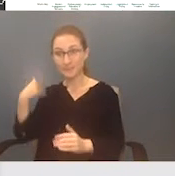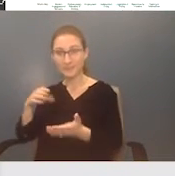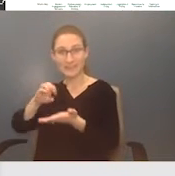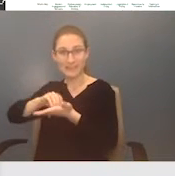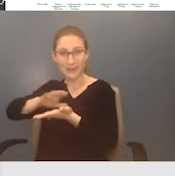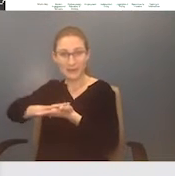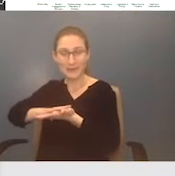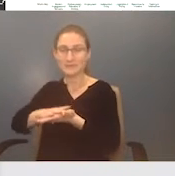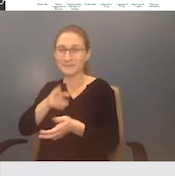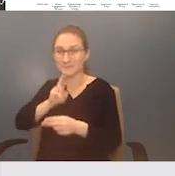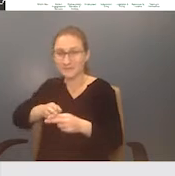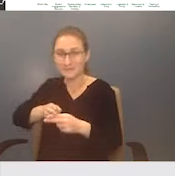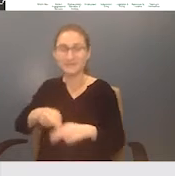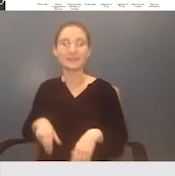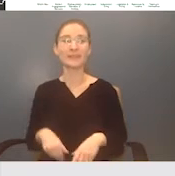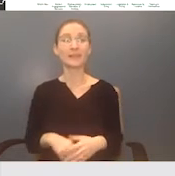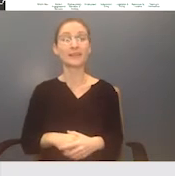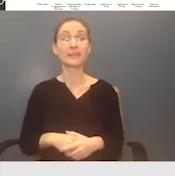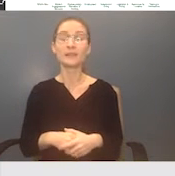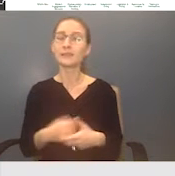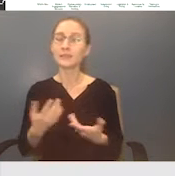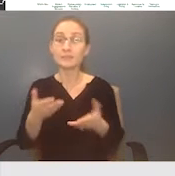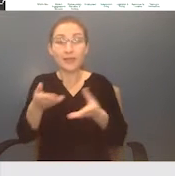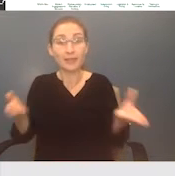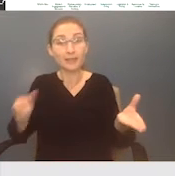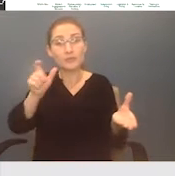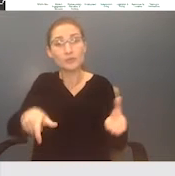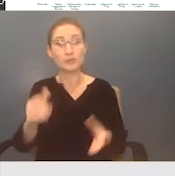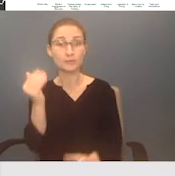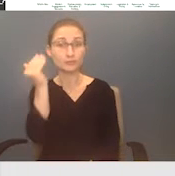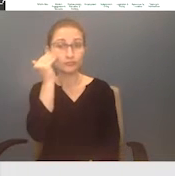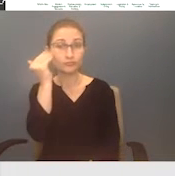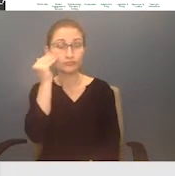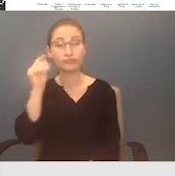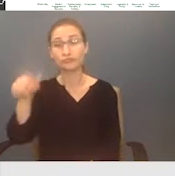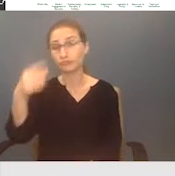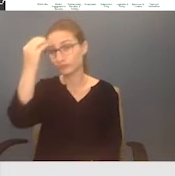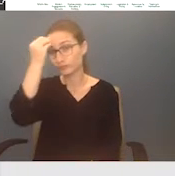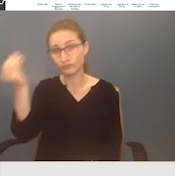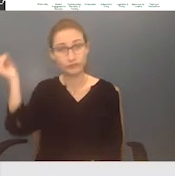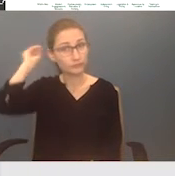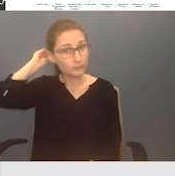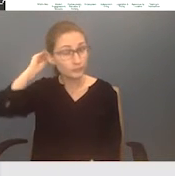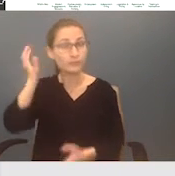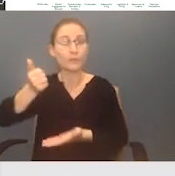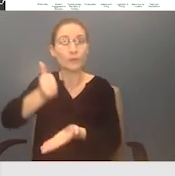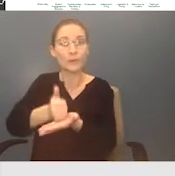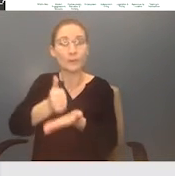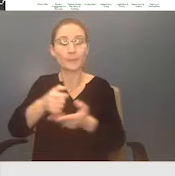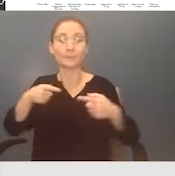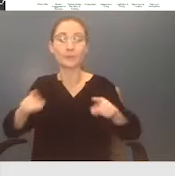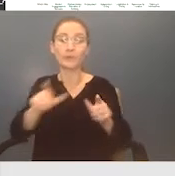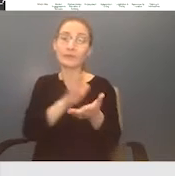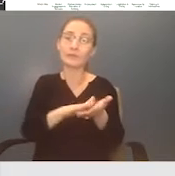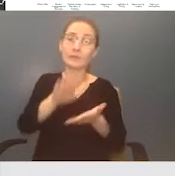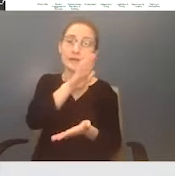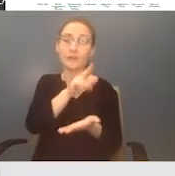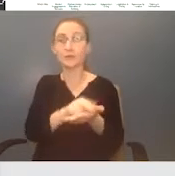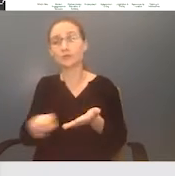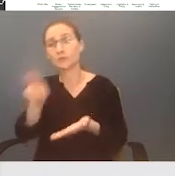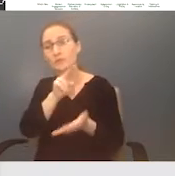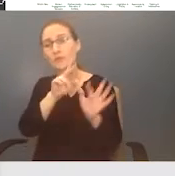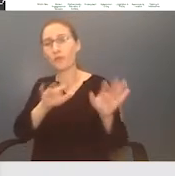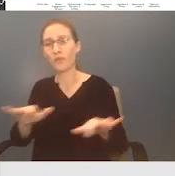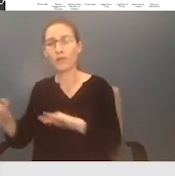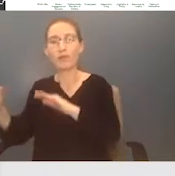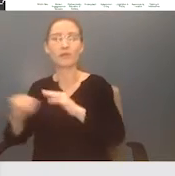document that we talked about, just things that students need to know to help them in the post-secondary world, life